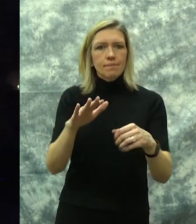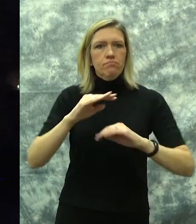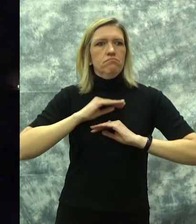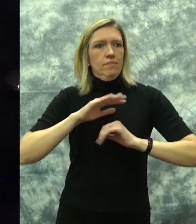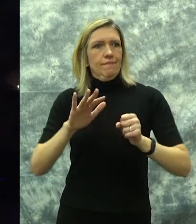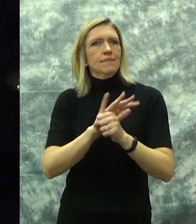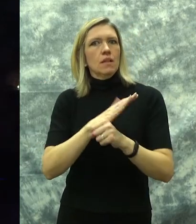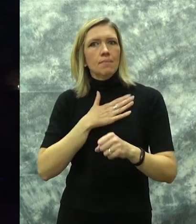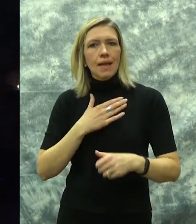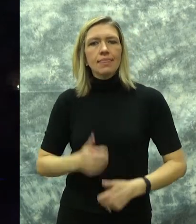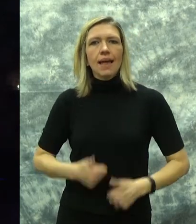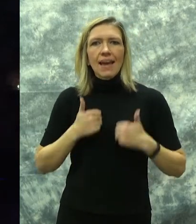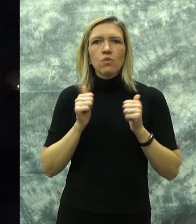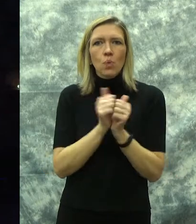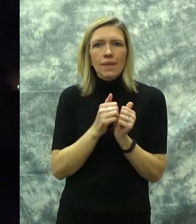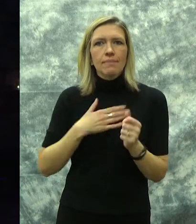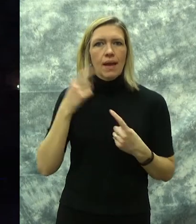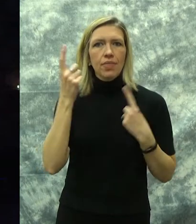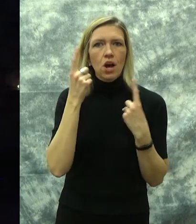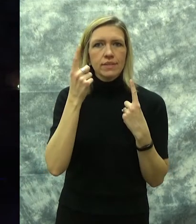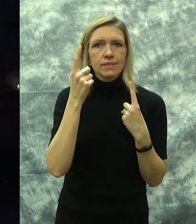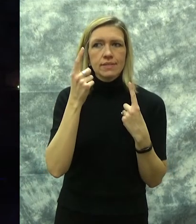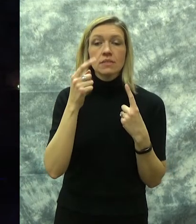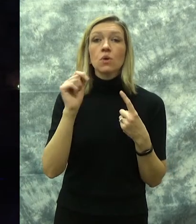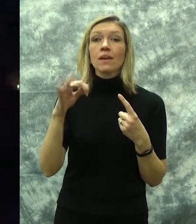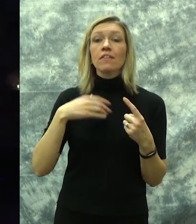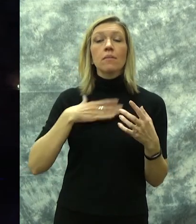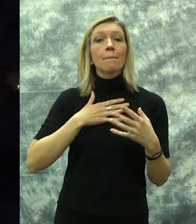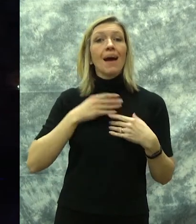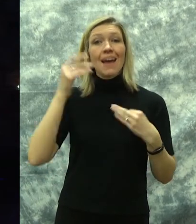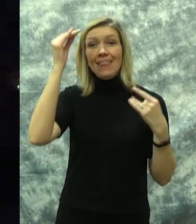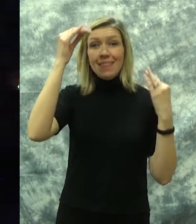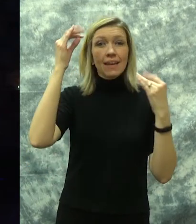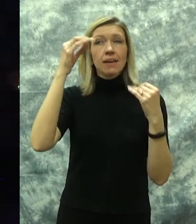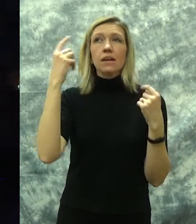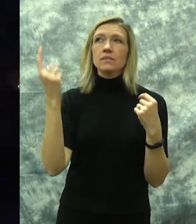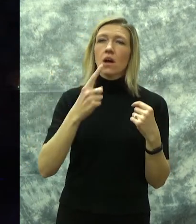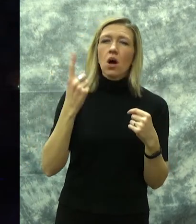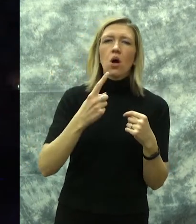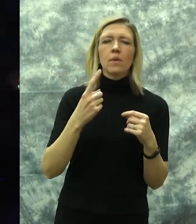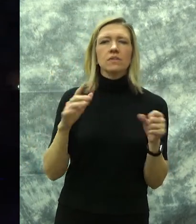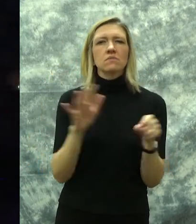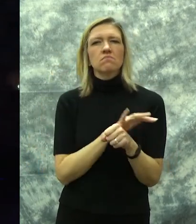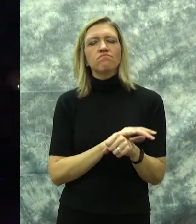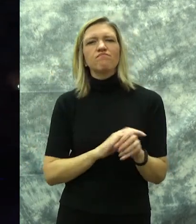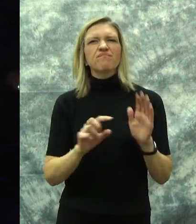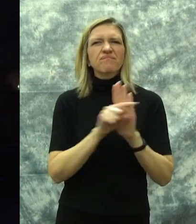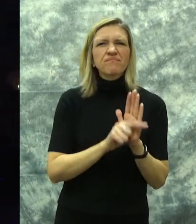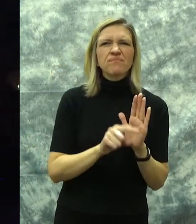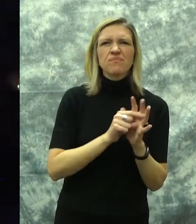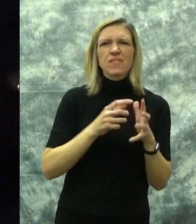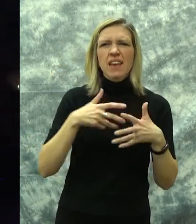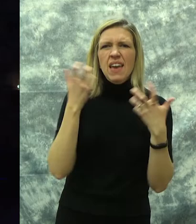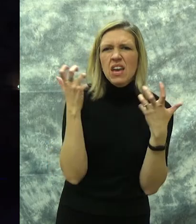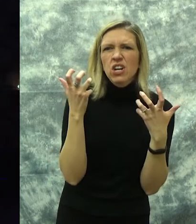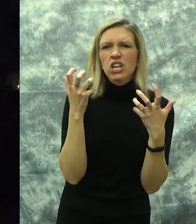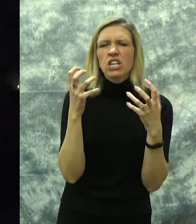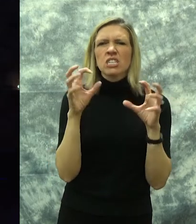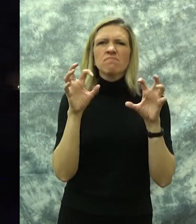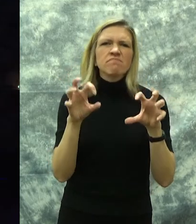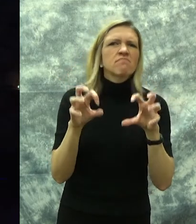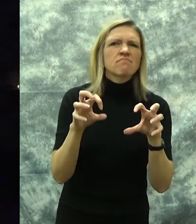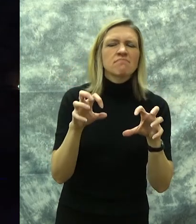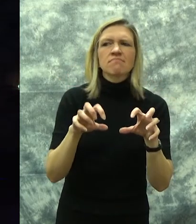own thought. So if my own thinking is continually filled with resentment and anger and passivity towards other people and